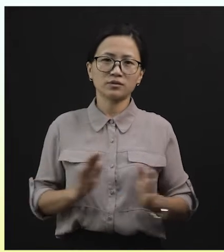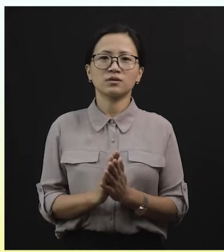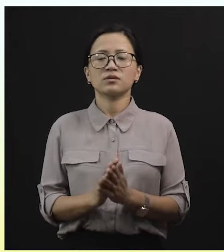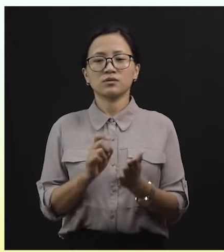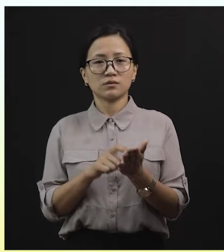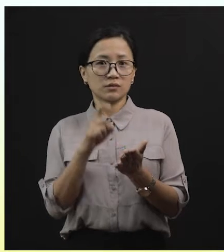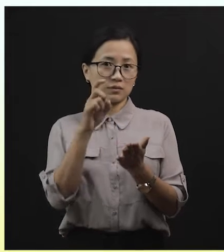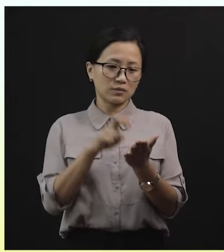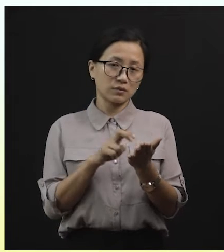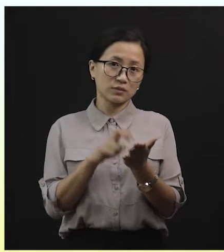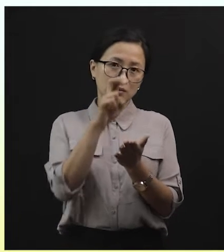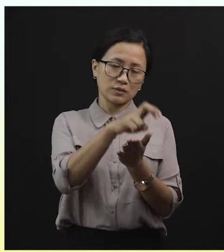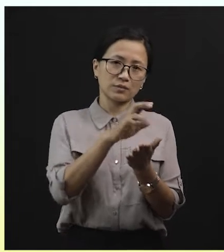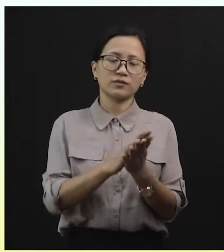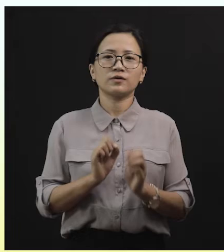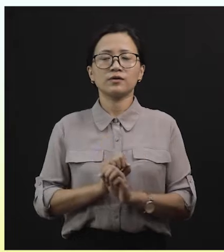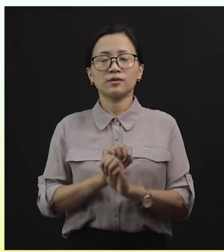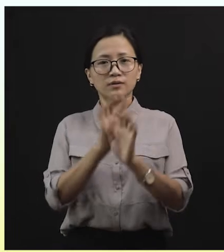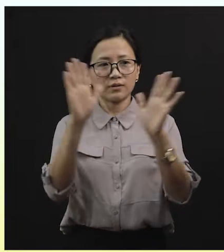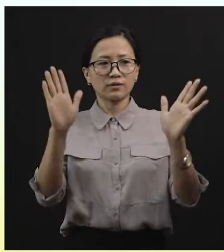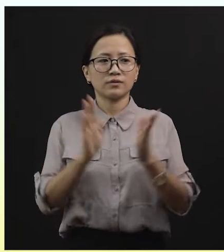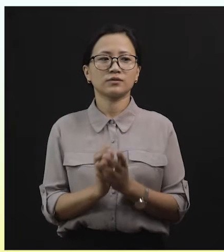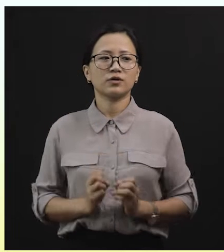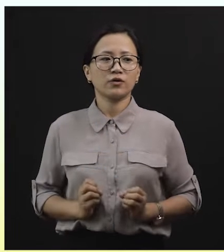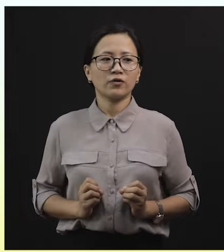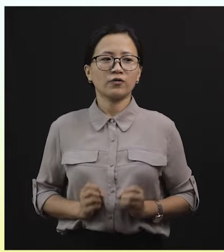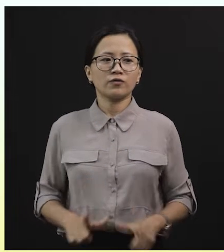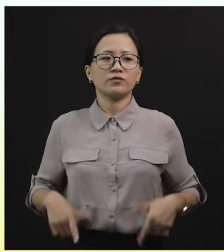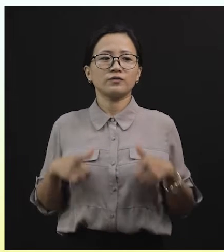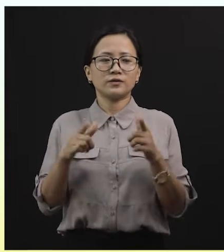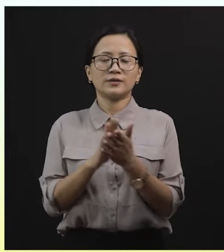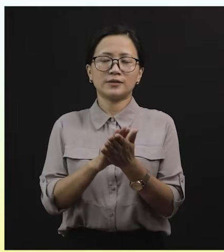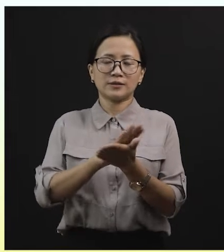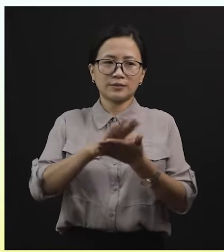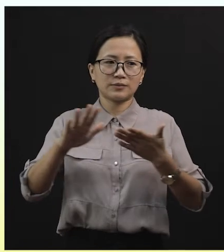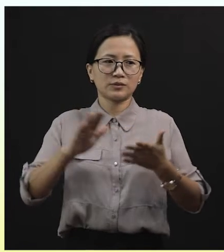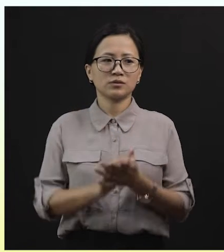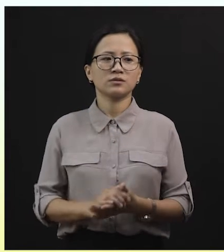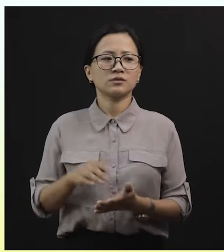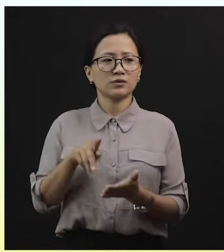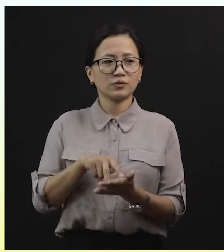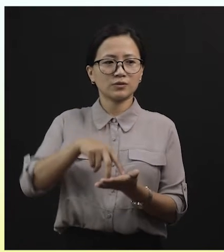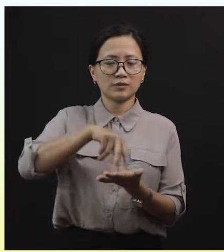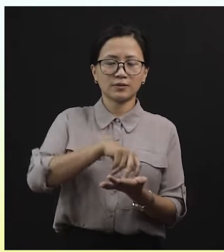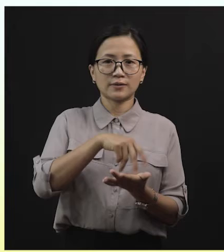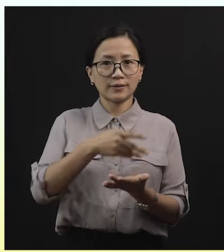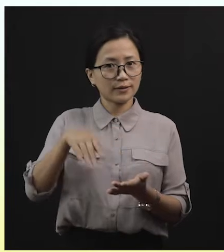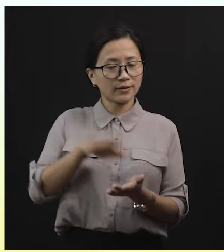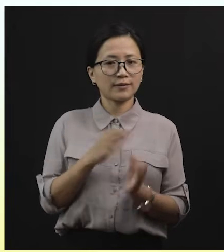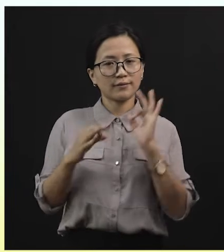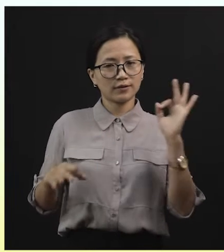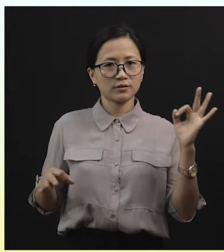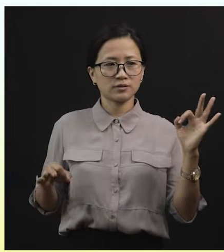grasshopper so light of lip, nor dancing gnat,